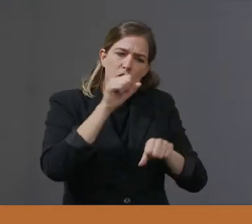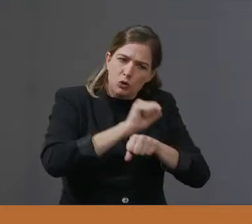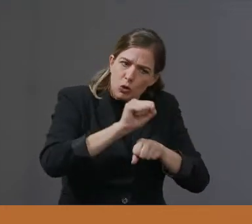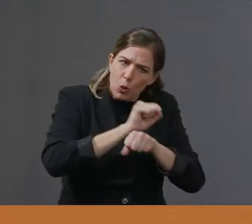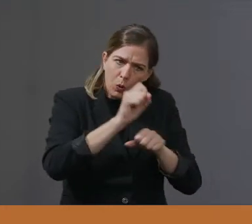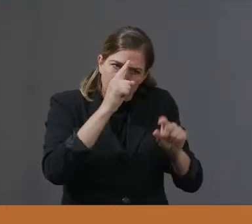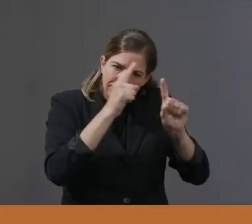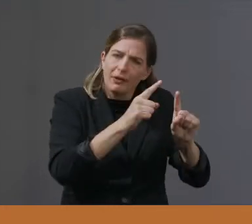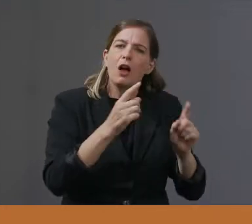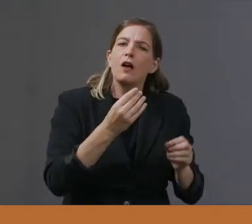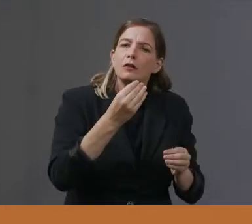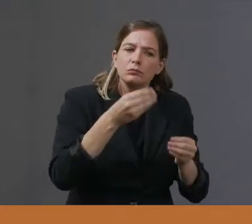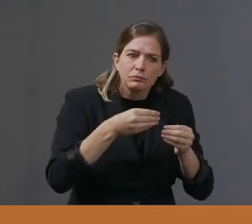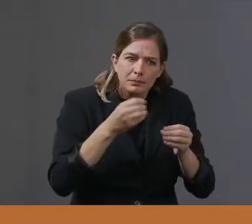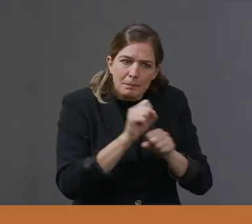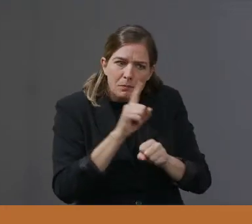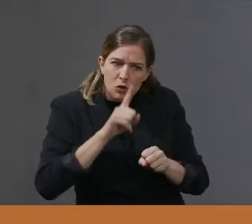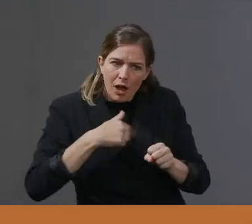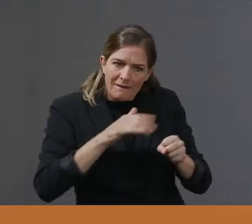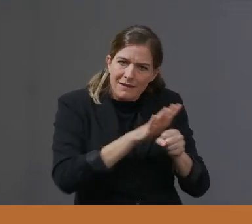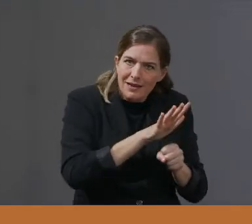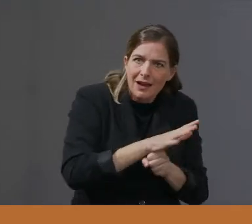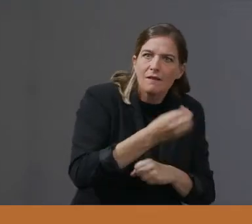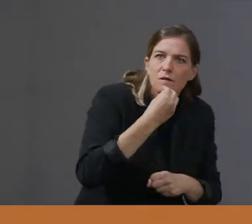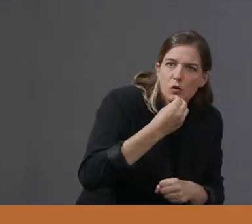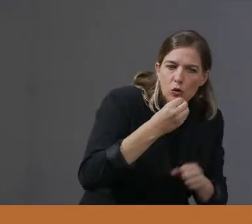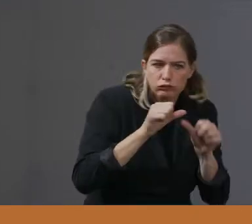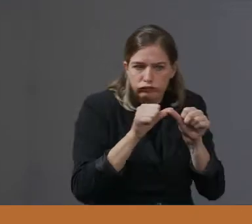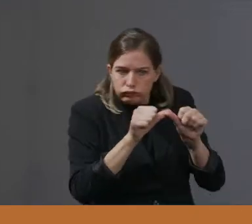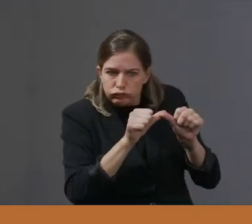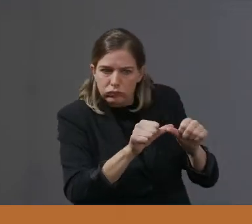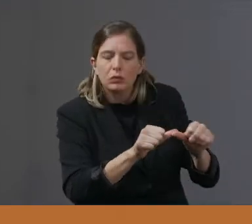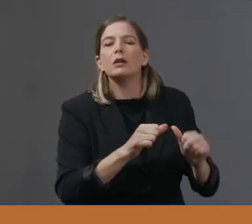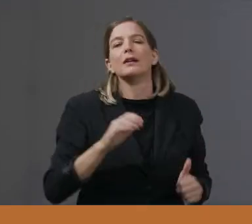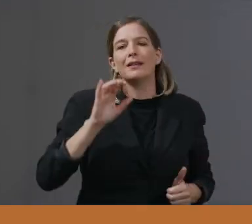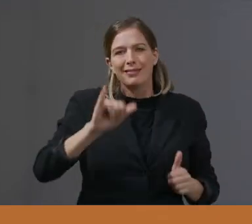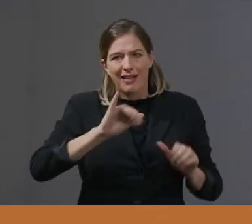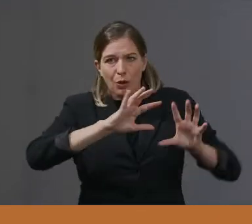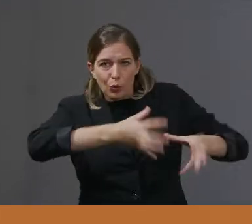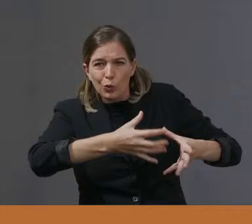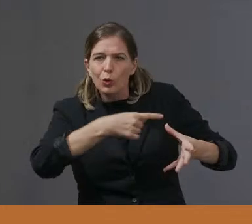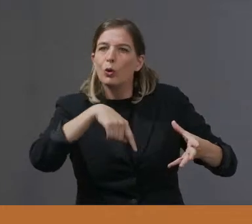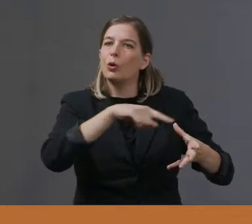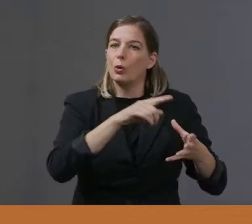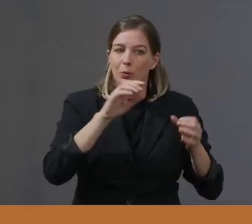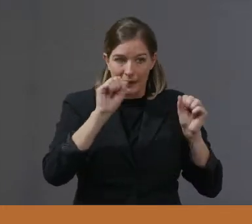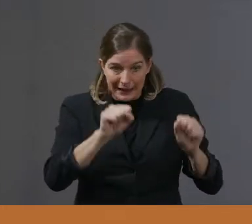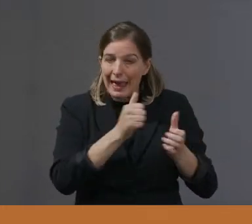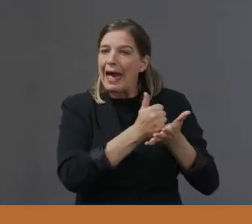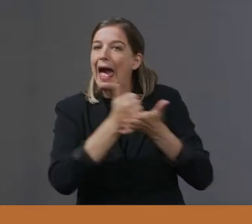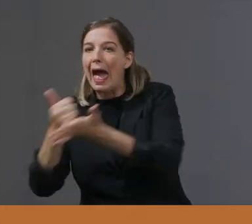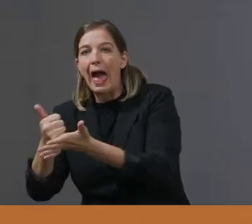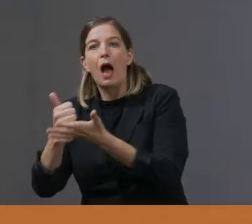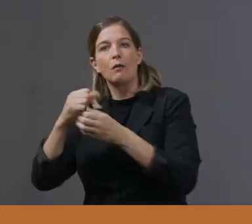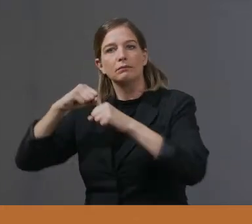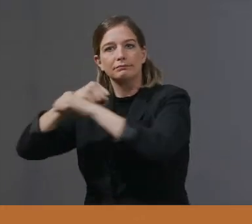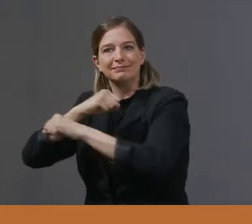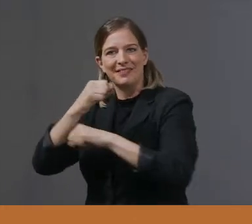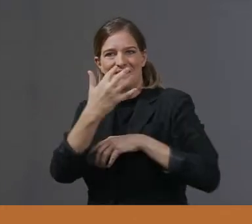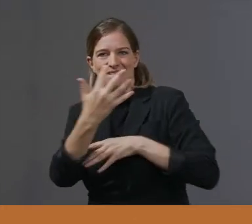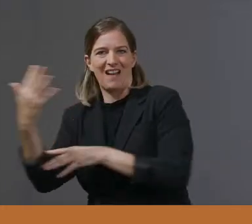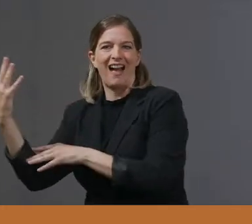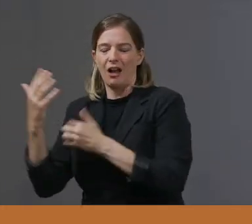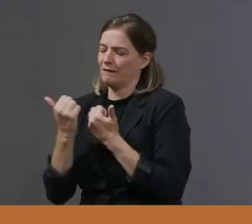mission. Task Force Aviation has been, had folks pivot to do wildland fire response as well as what we did for the